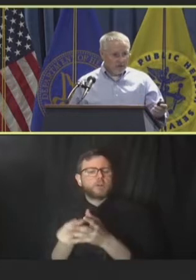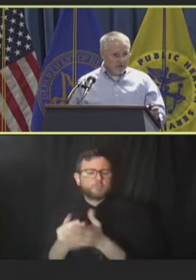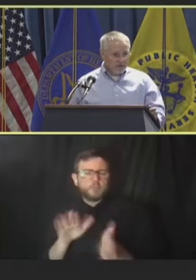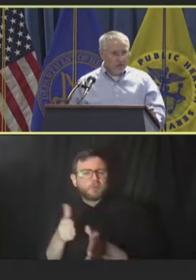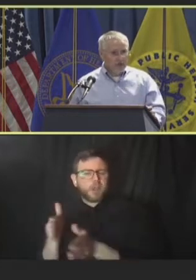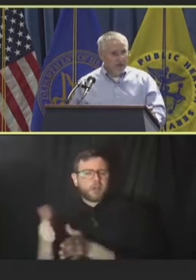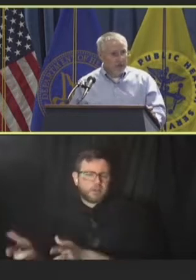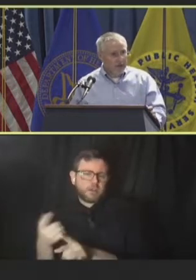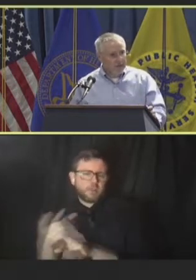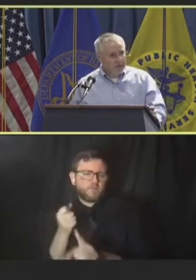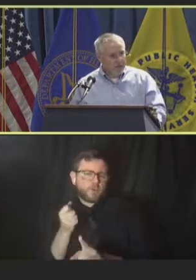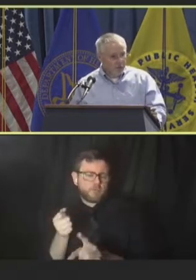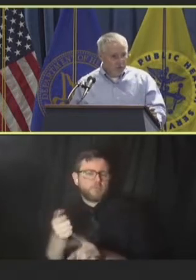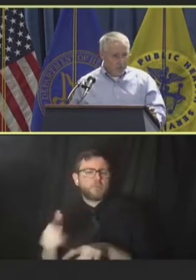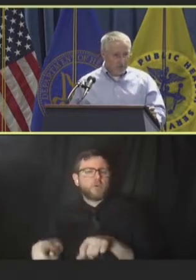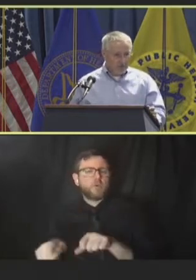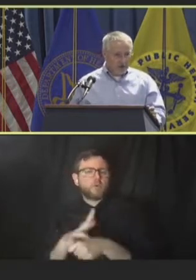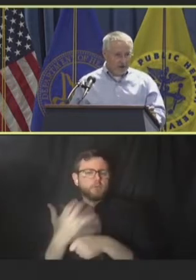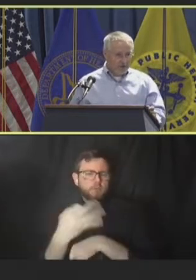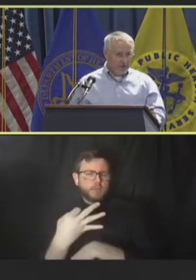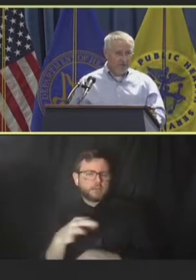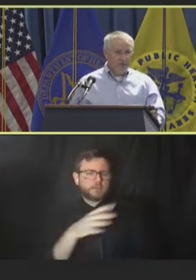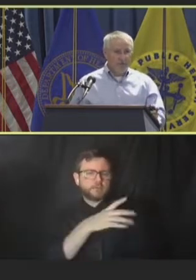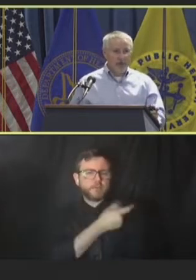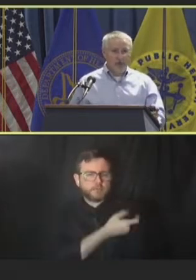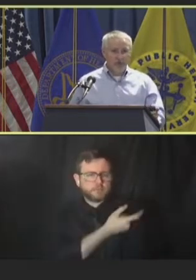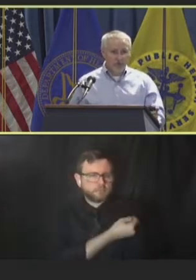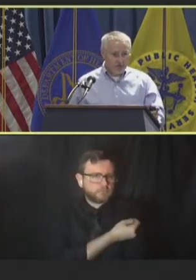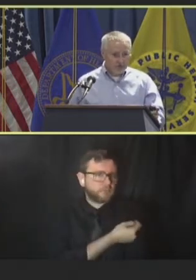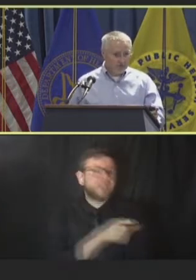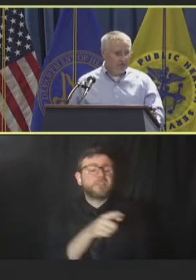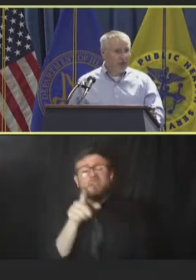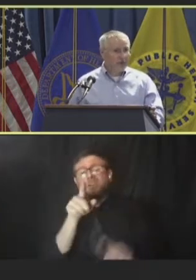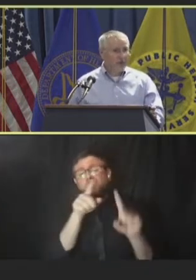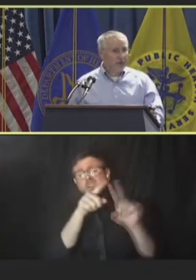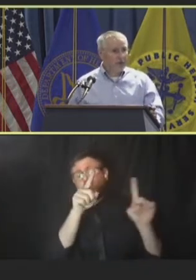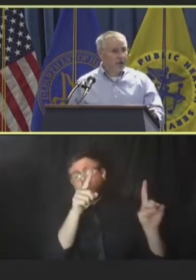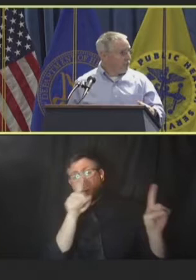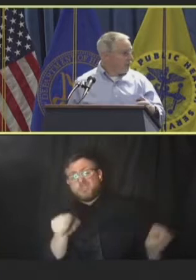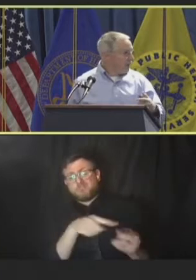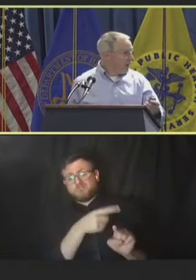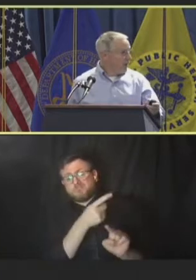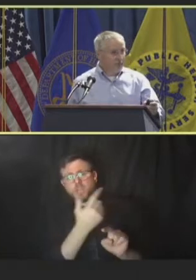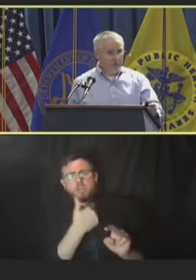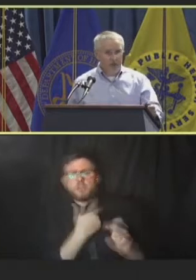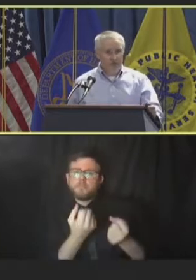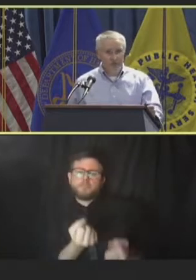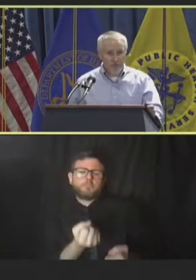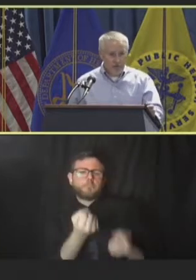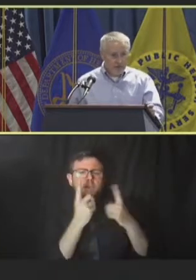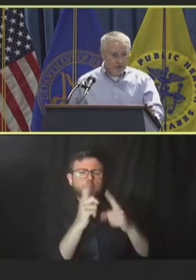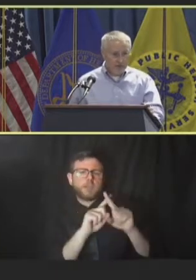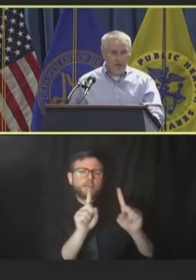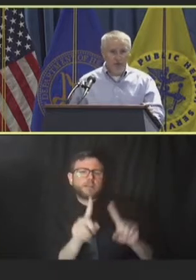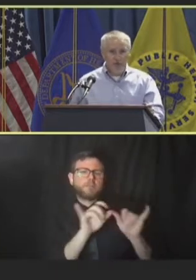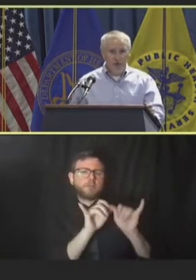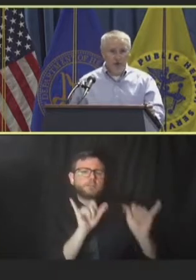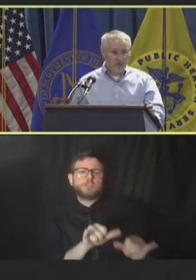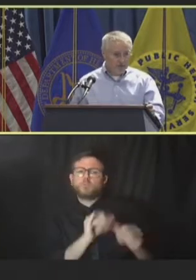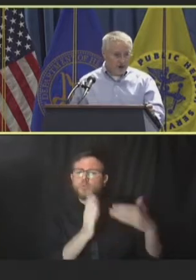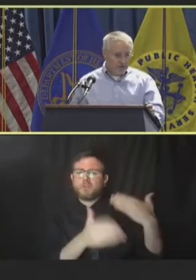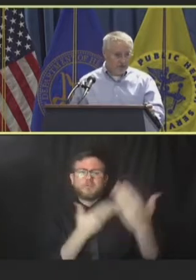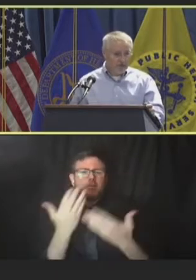This is just a visual representation of some of the many systems that have provided information that we have used